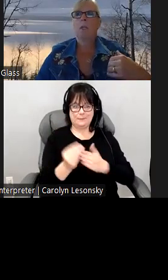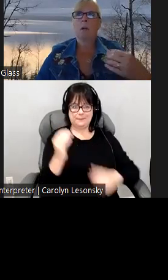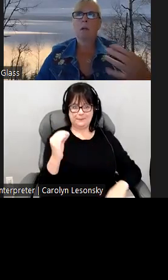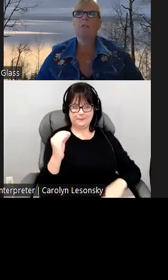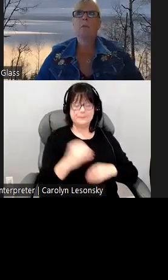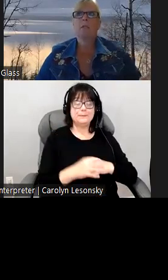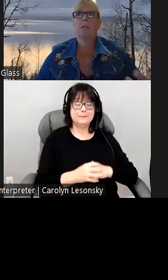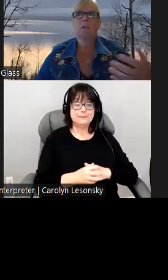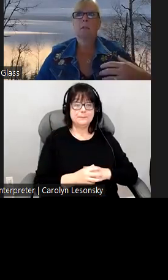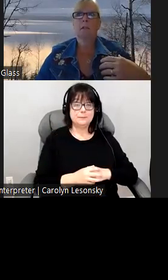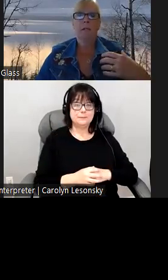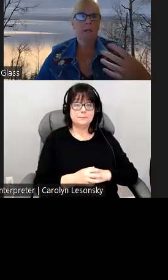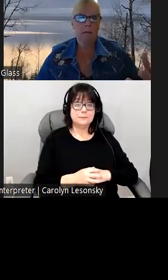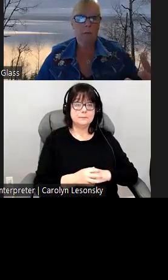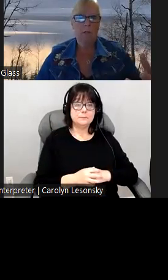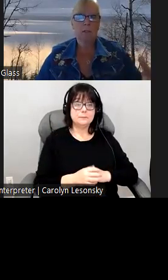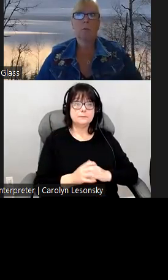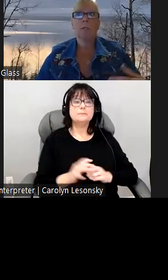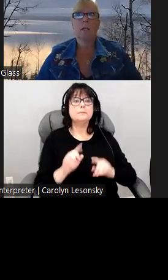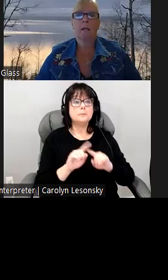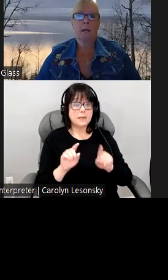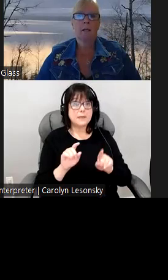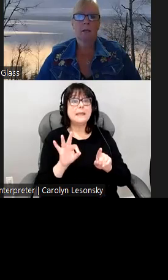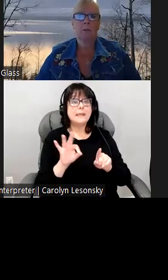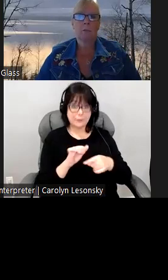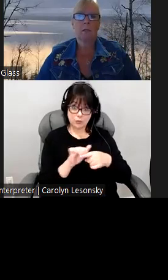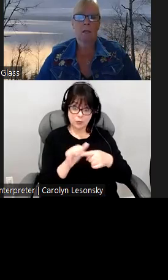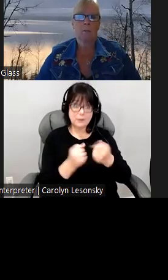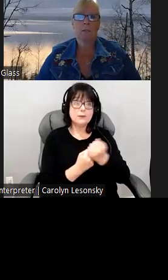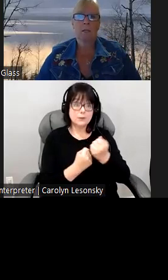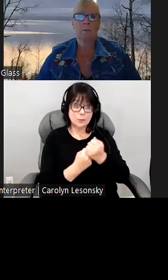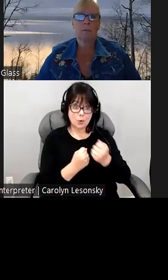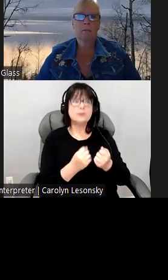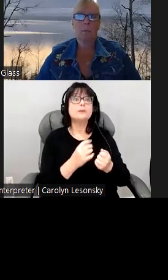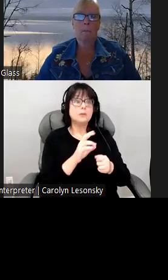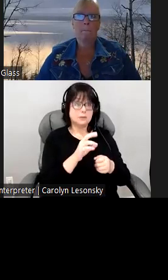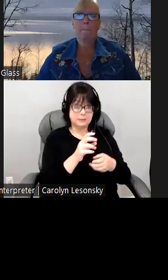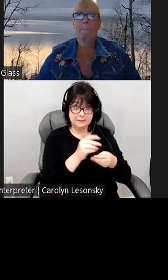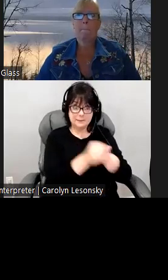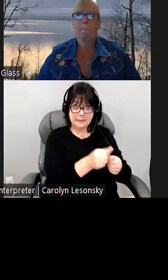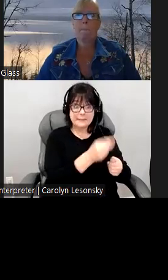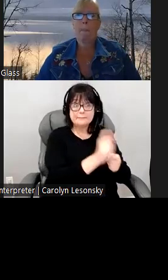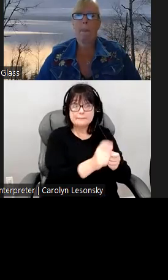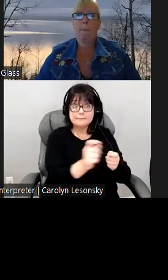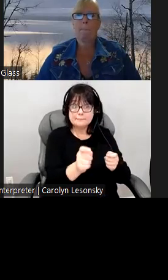But it could also be 0 if they did have training supports and they hadn't entered them in CAMS yet.